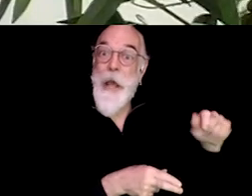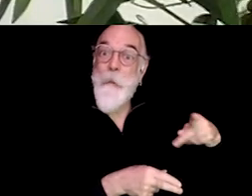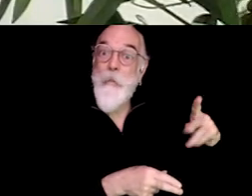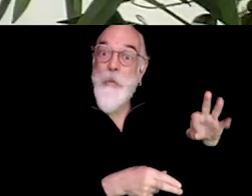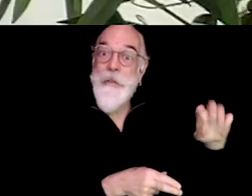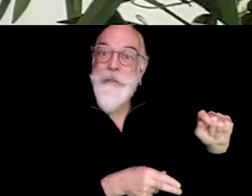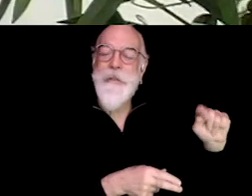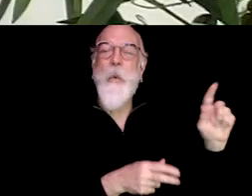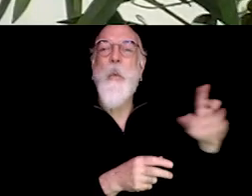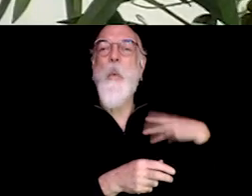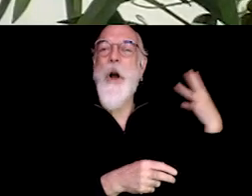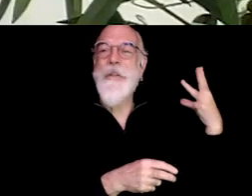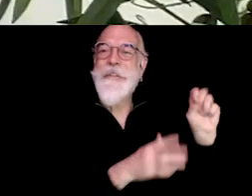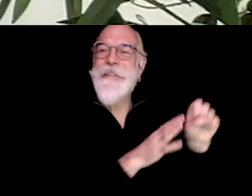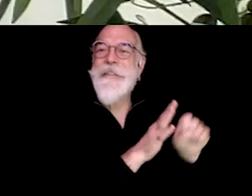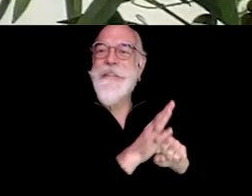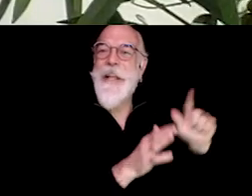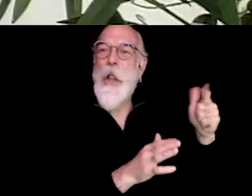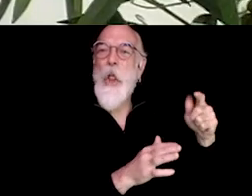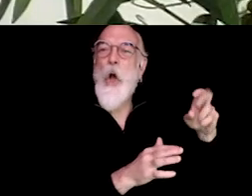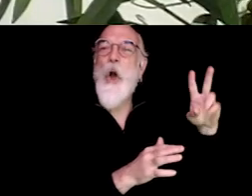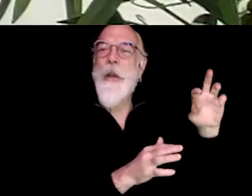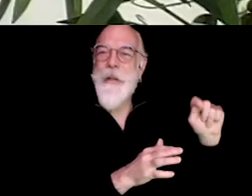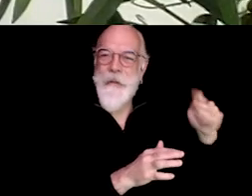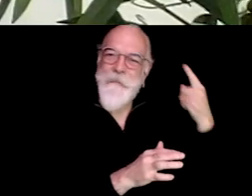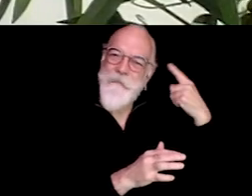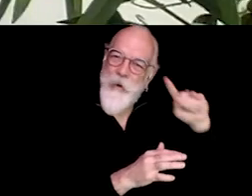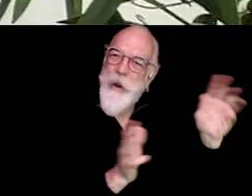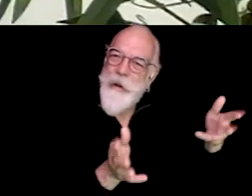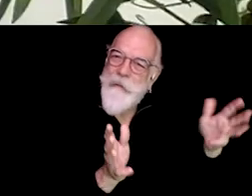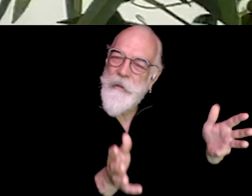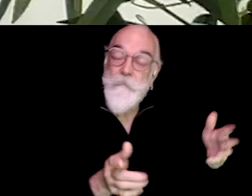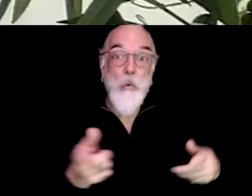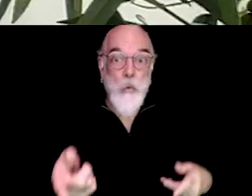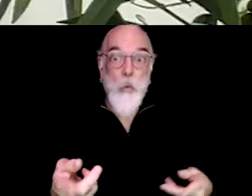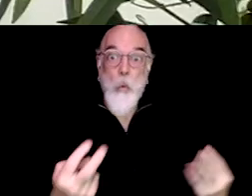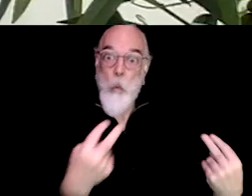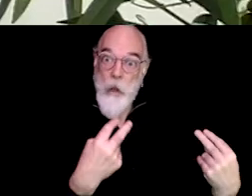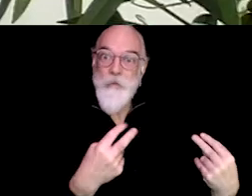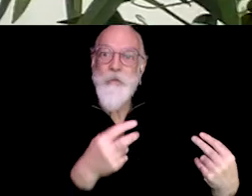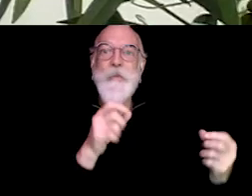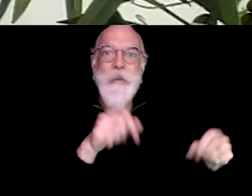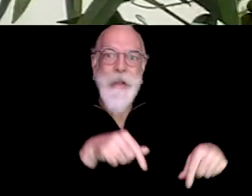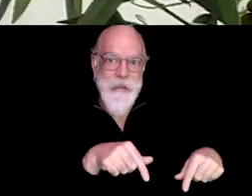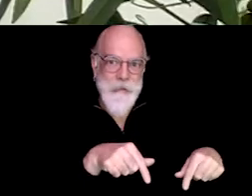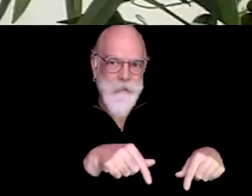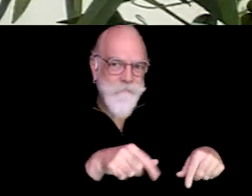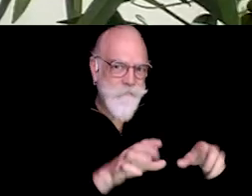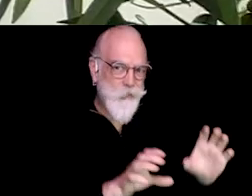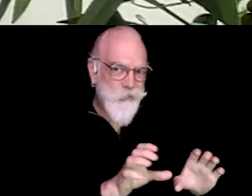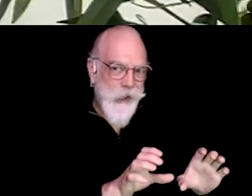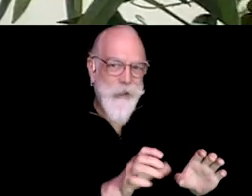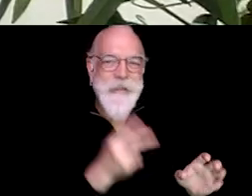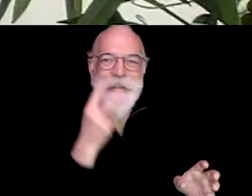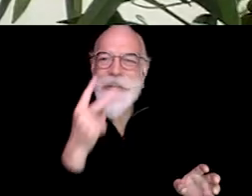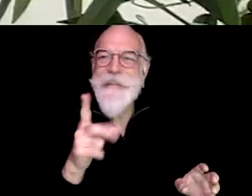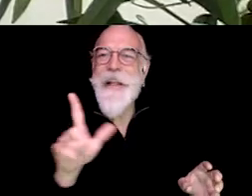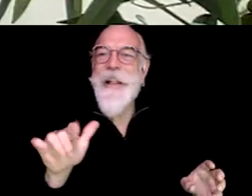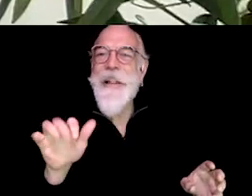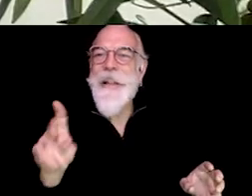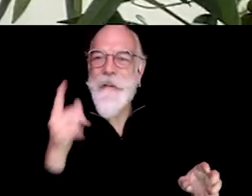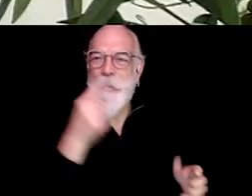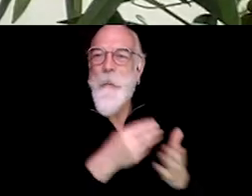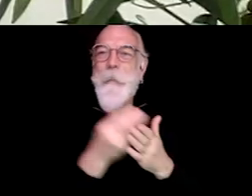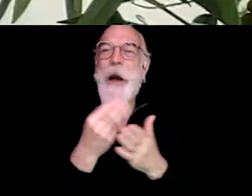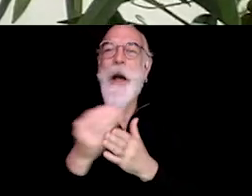in conversation. For those tuning in live, we'll share links in the chat so you can buy books. While you're at it, we'd encourage you to purchase all